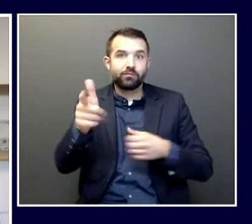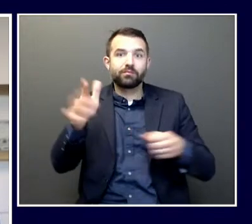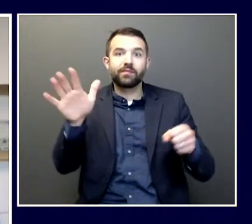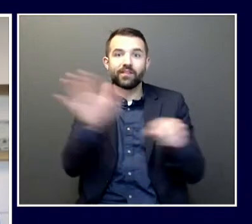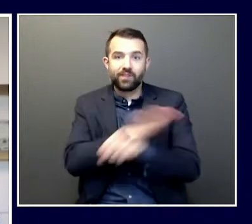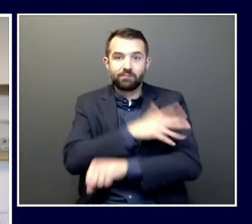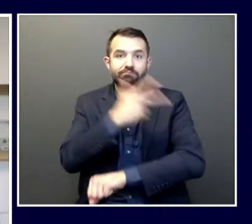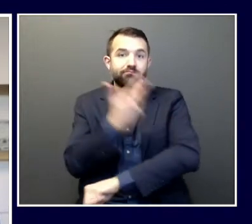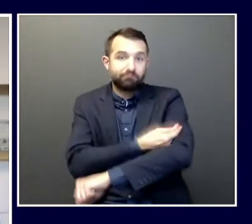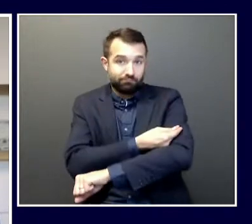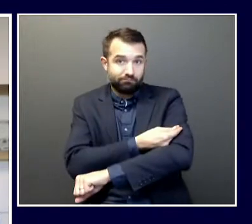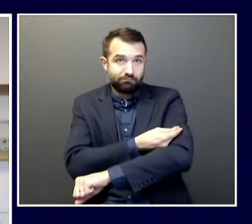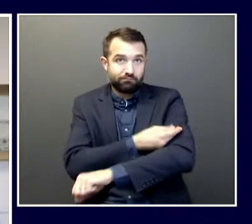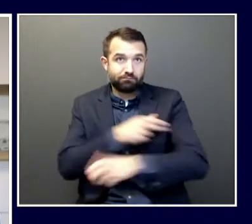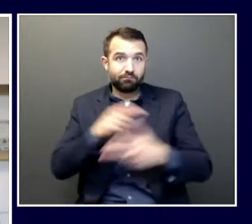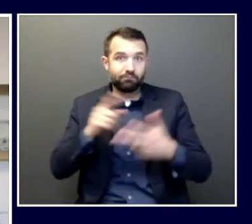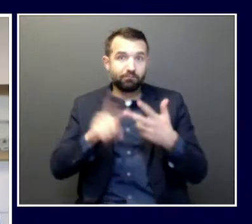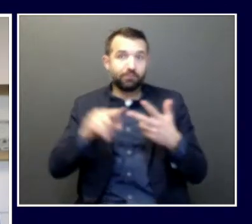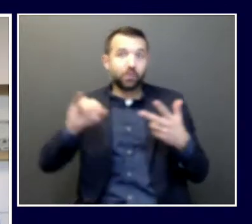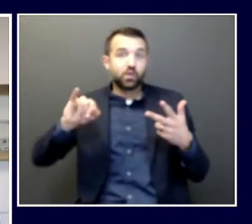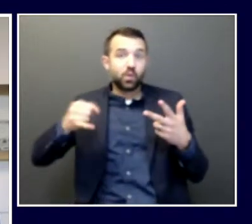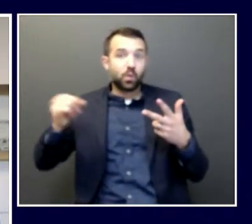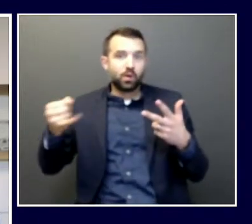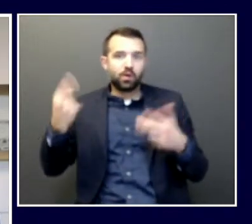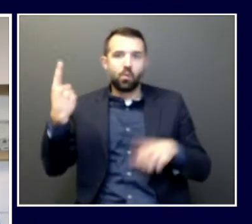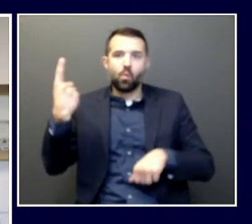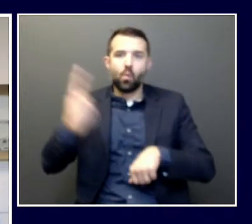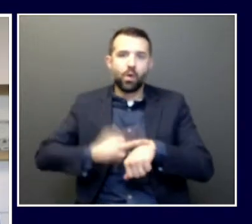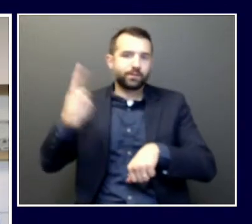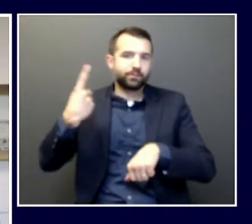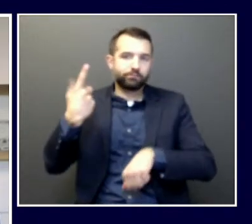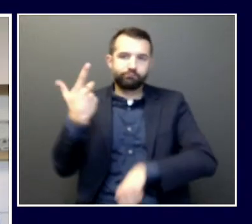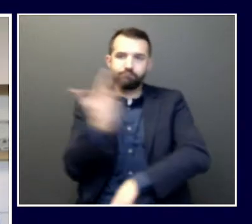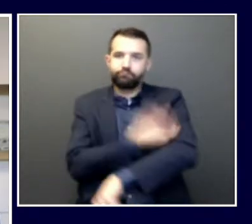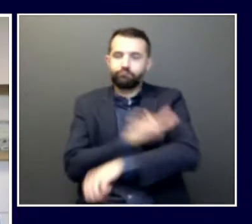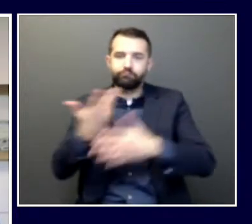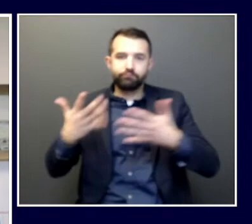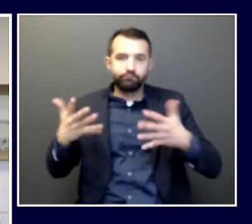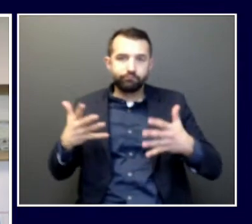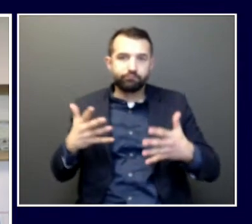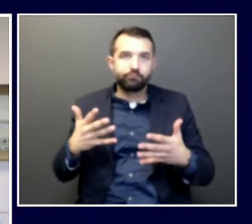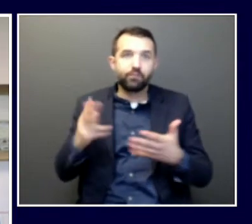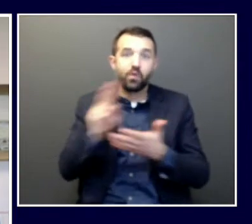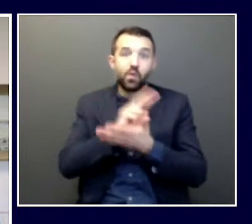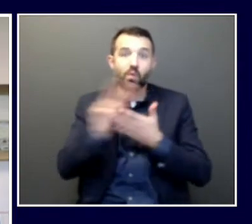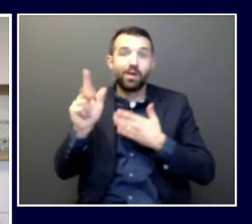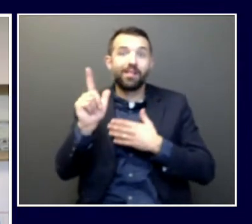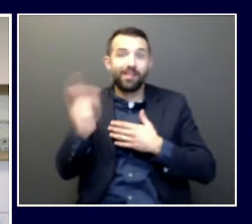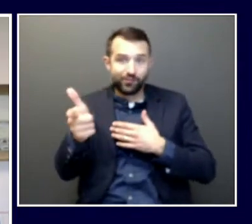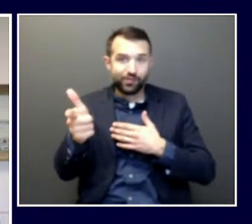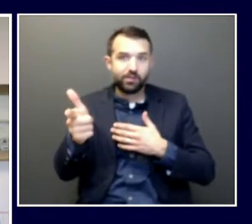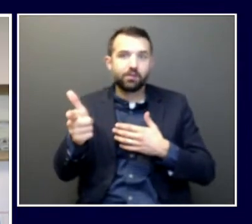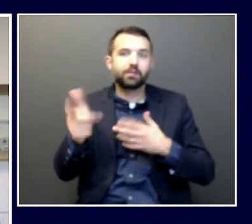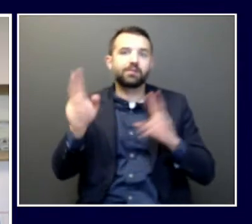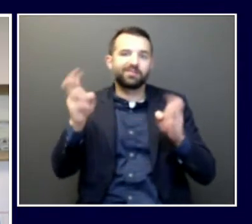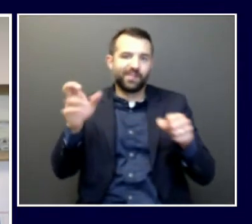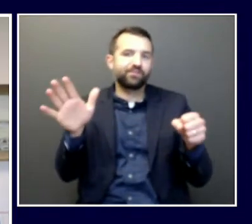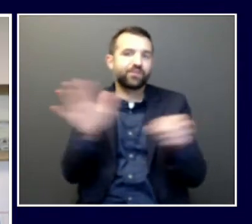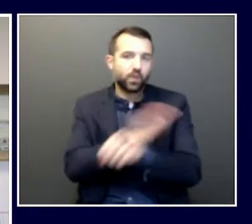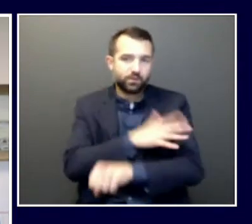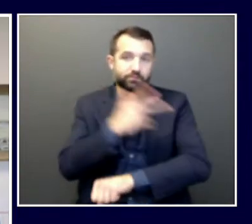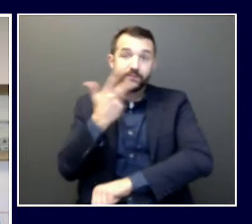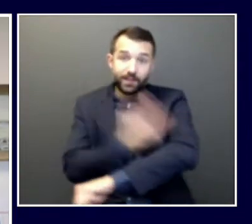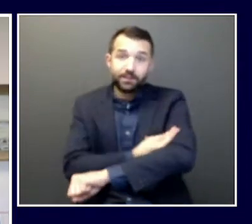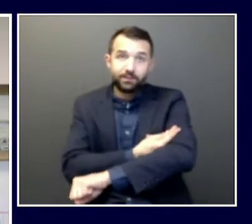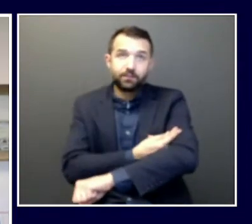that. Oh, okay, so it's possible that some of the people who are fully vaccinated but being hospitalized are among those who've not received boosters and their